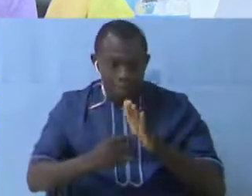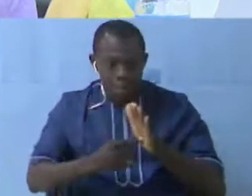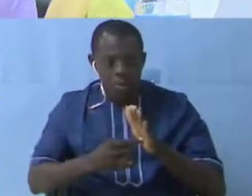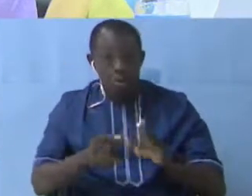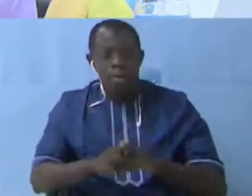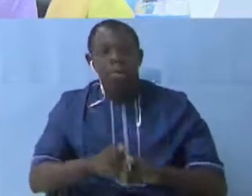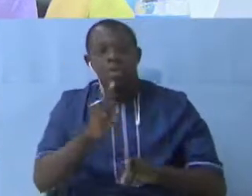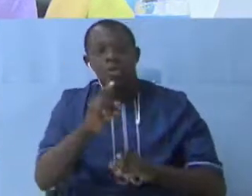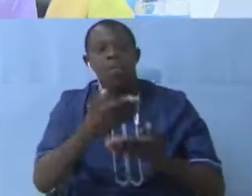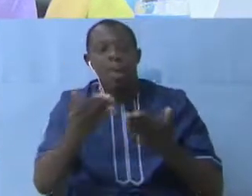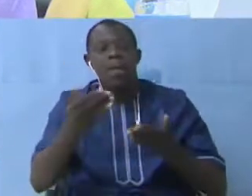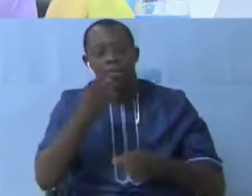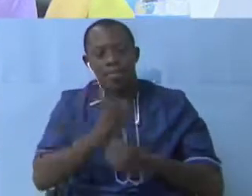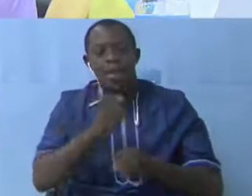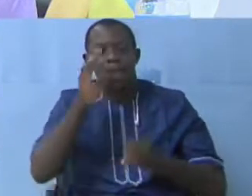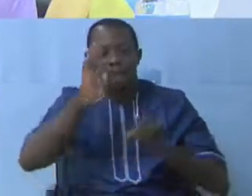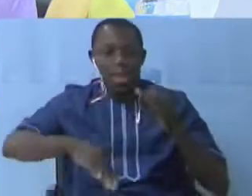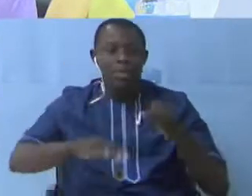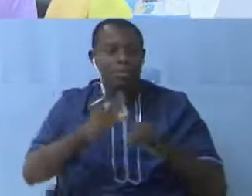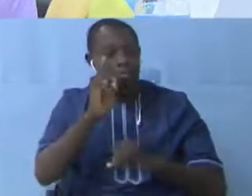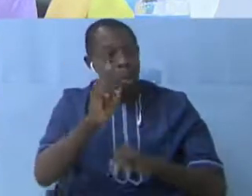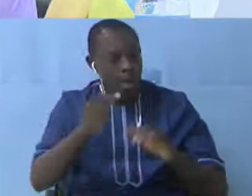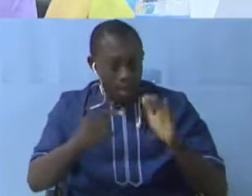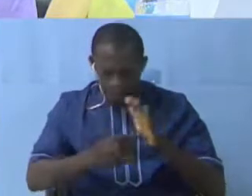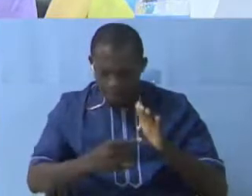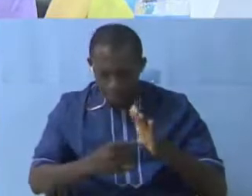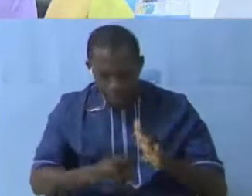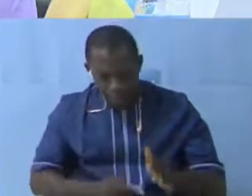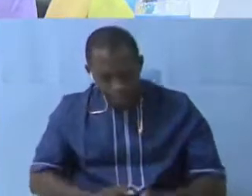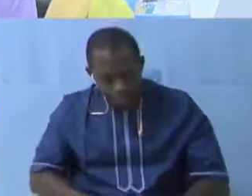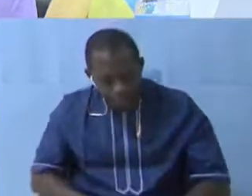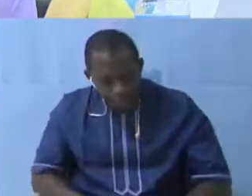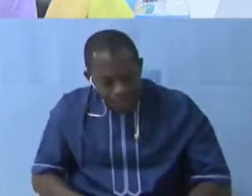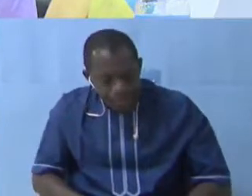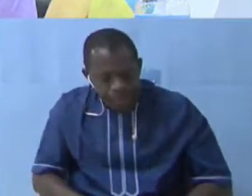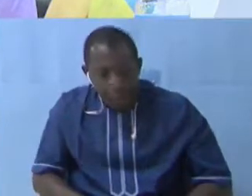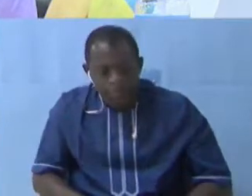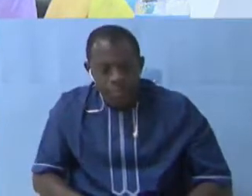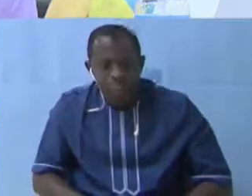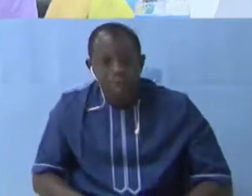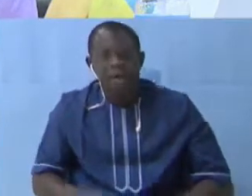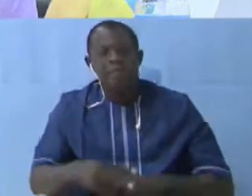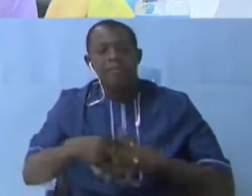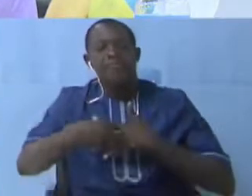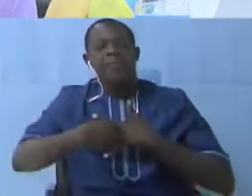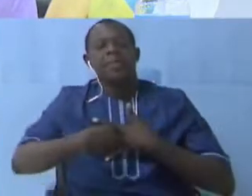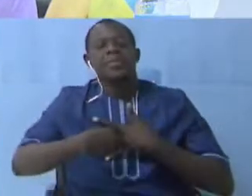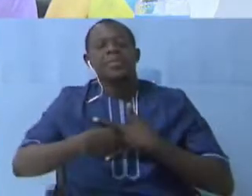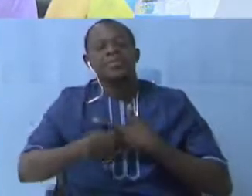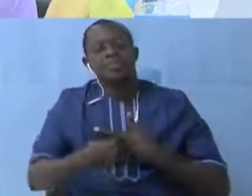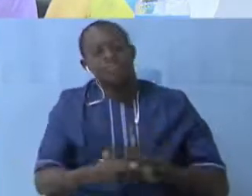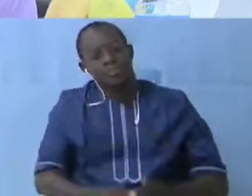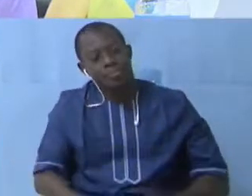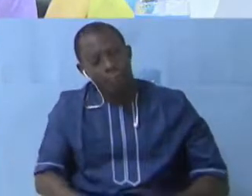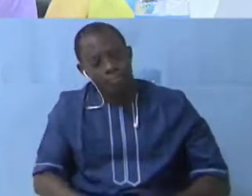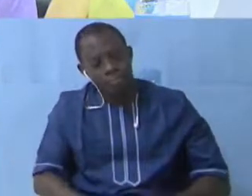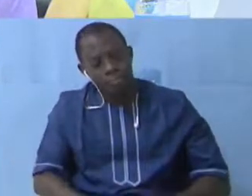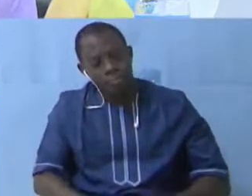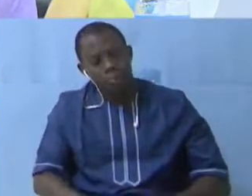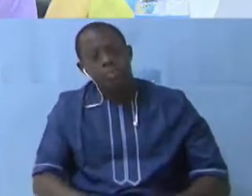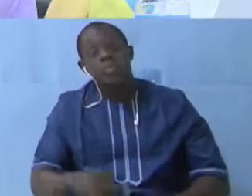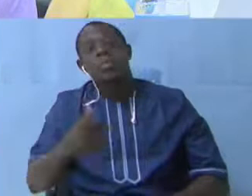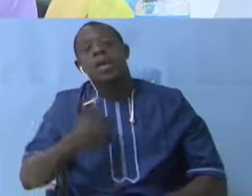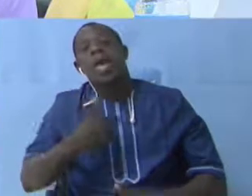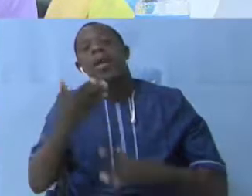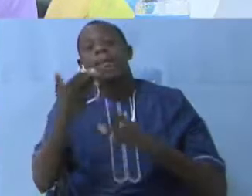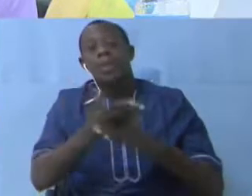for the last. li mujjee nag waaye lu gën a am solo yi tamit moo tax ma mujjee ko. The victims. mooy ñi loru. I believe